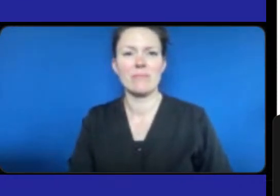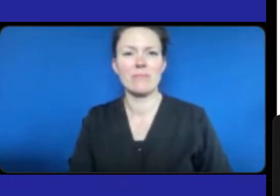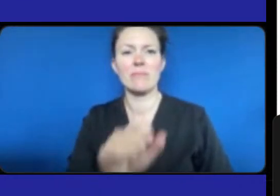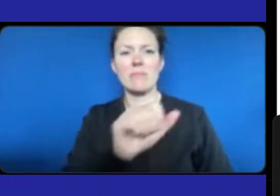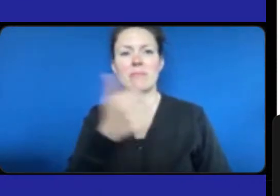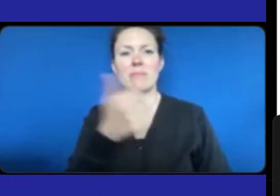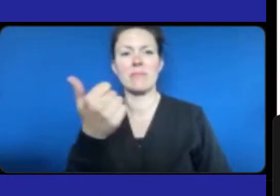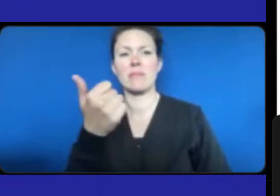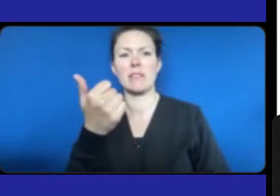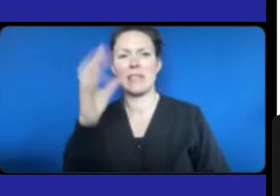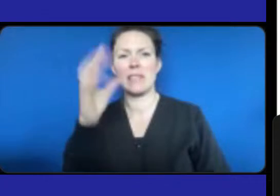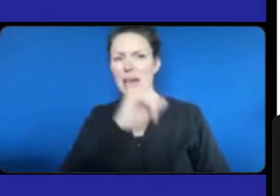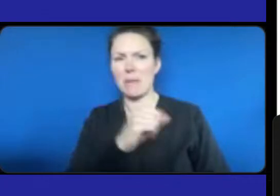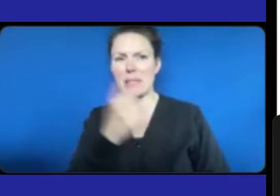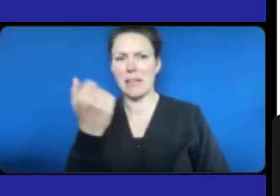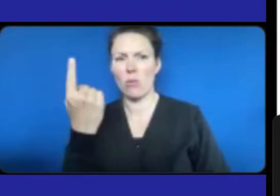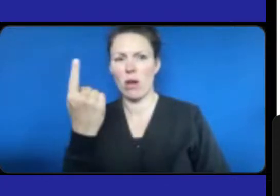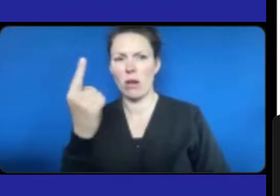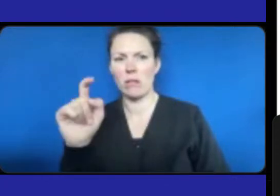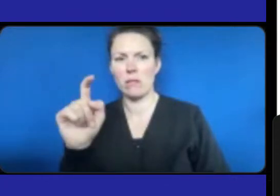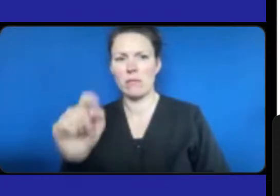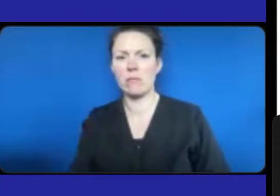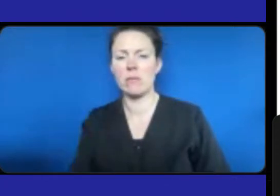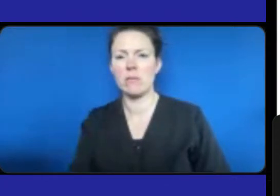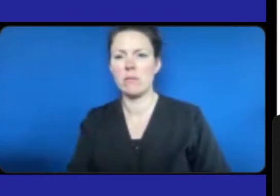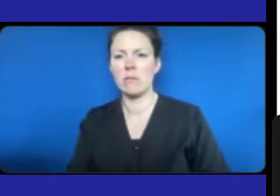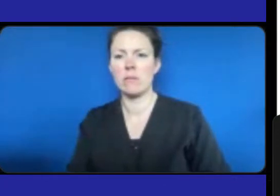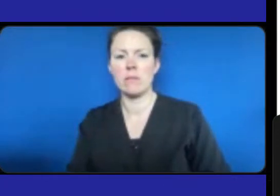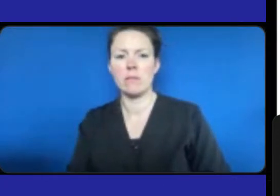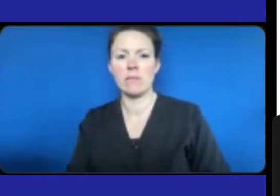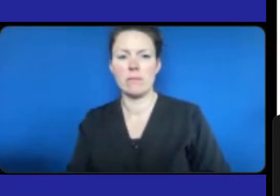Is there anyone else I'm missing, Colicia?